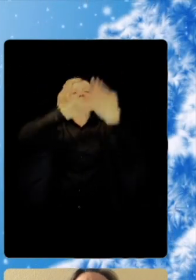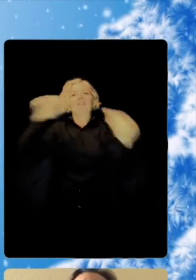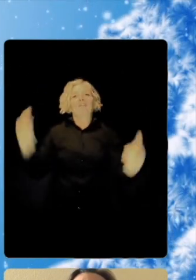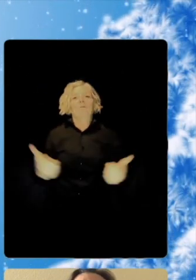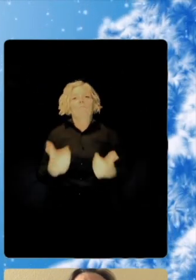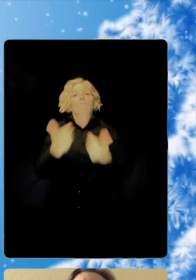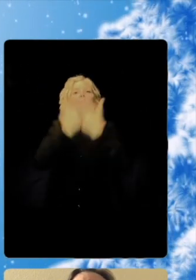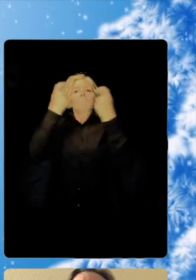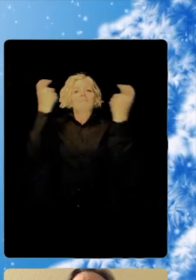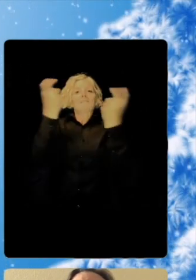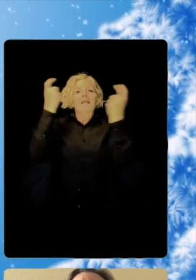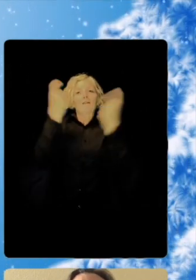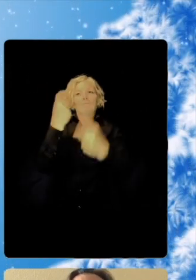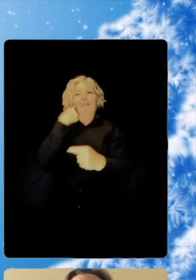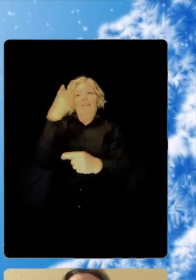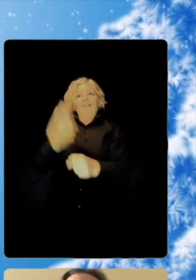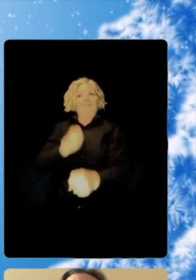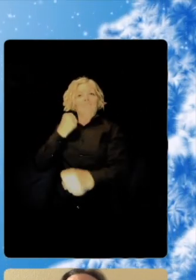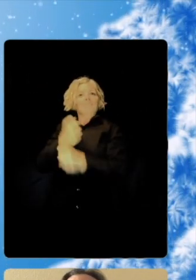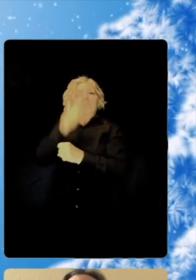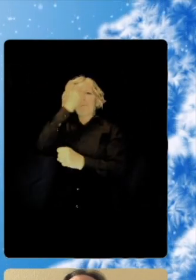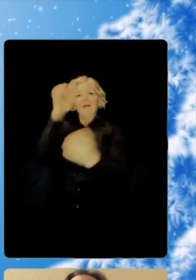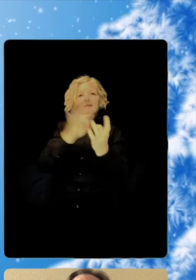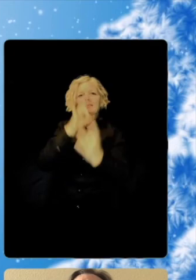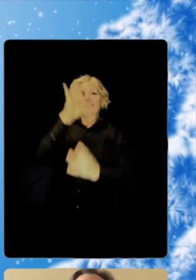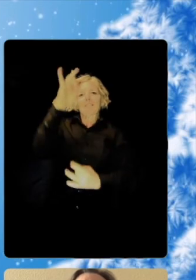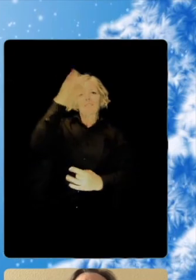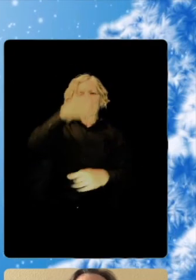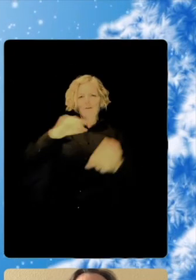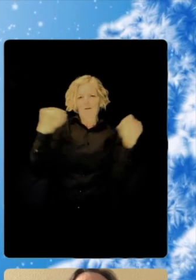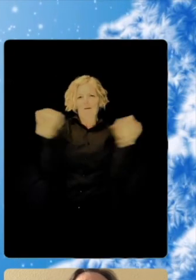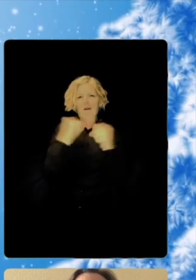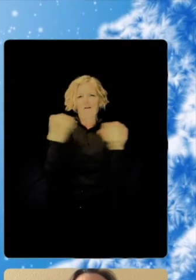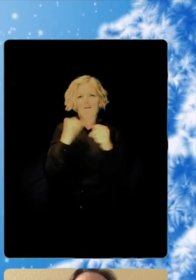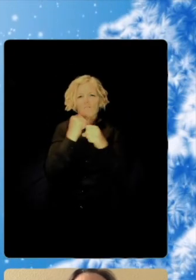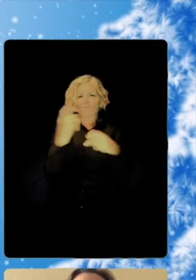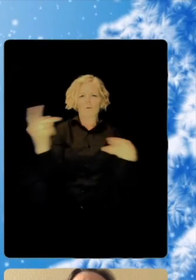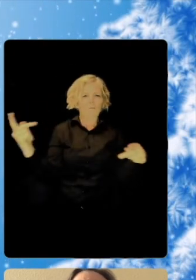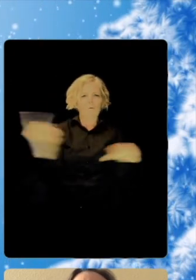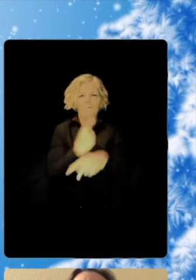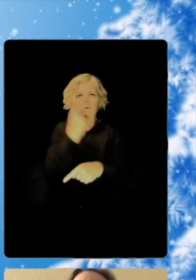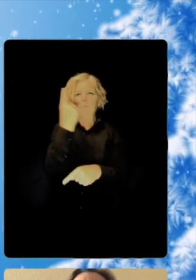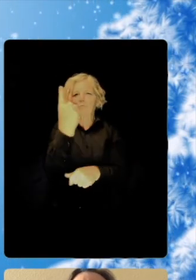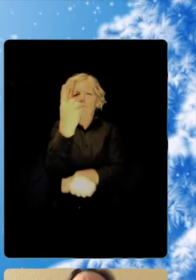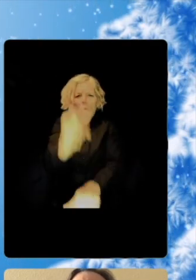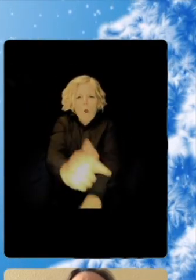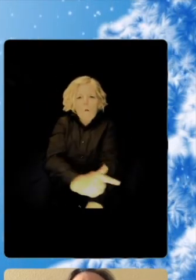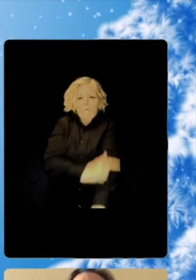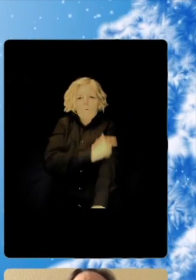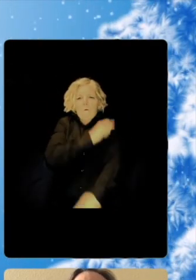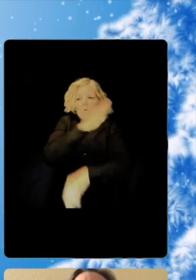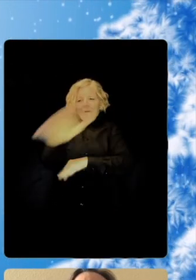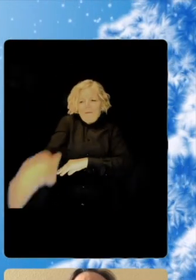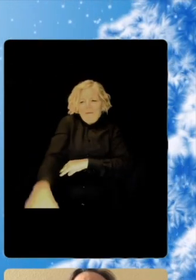toast the past year. For the spirit of solstice is still